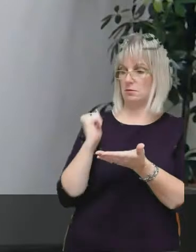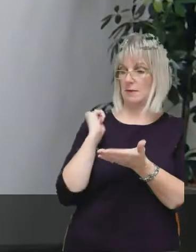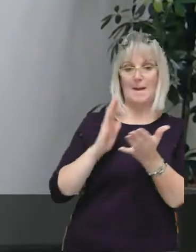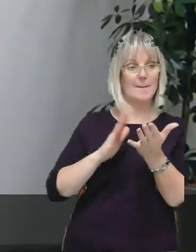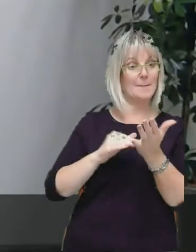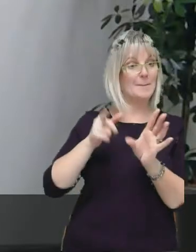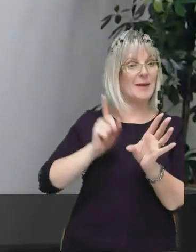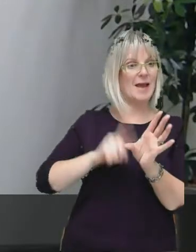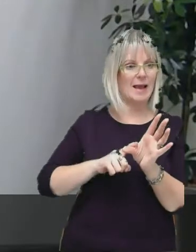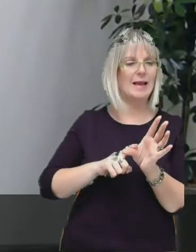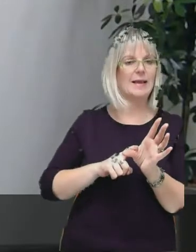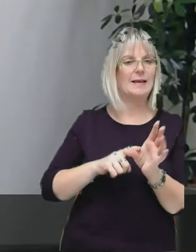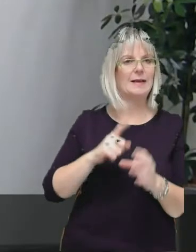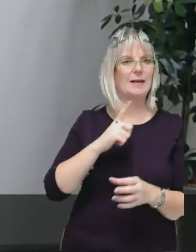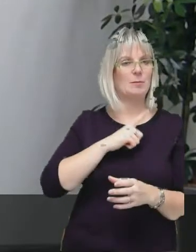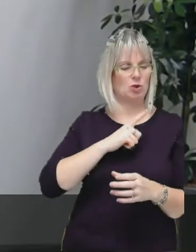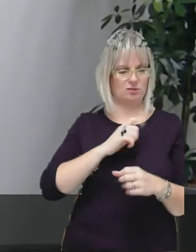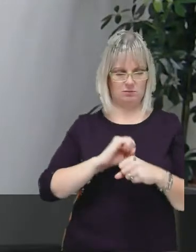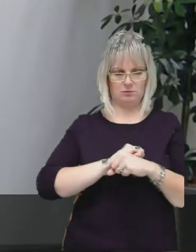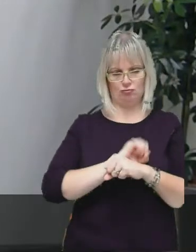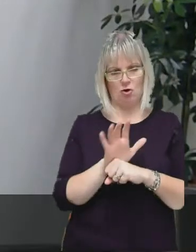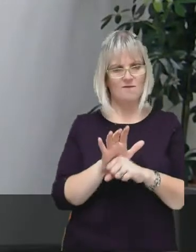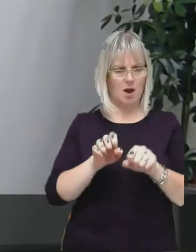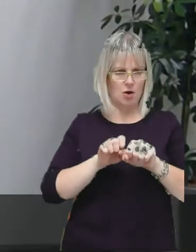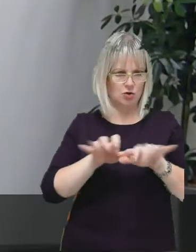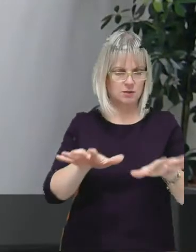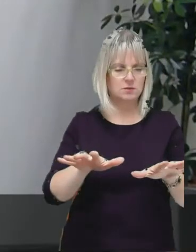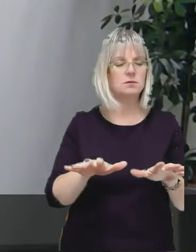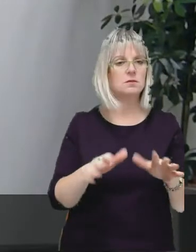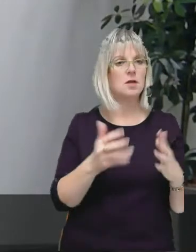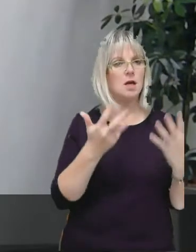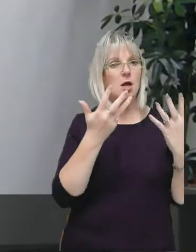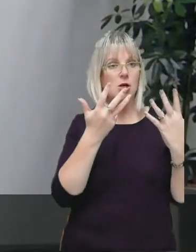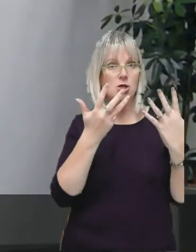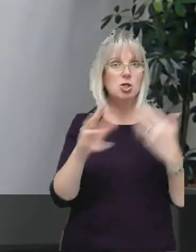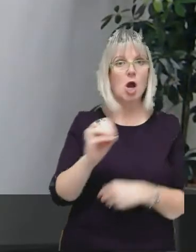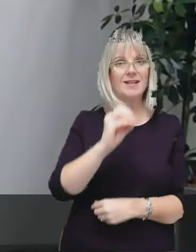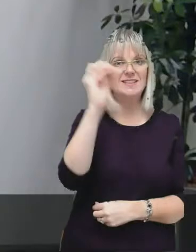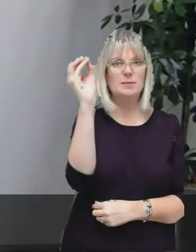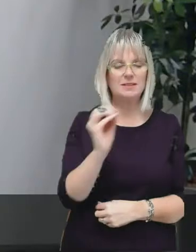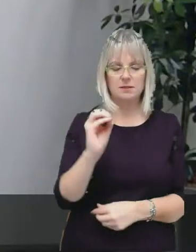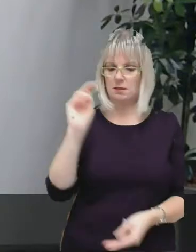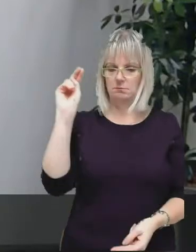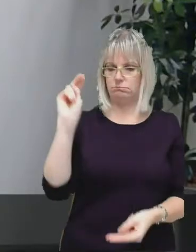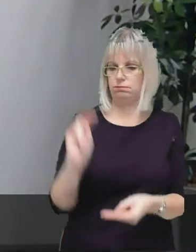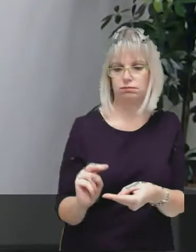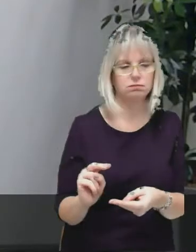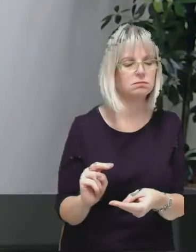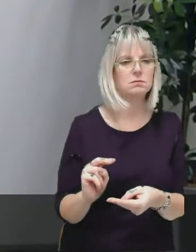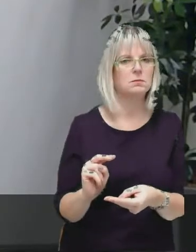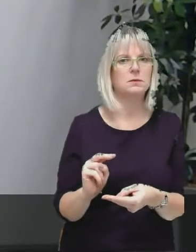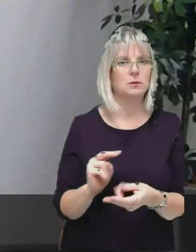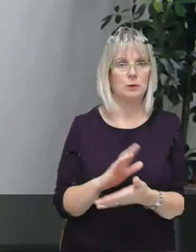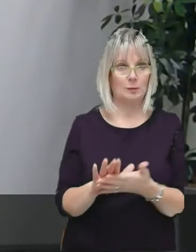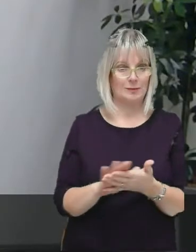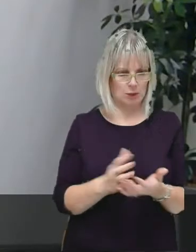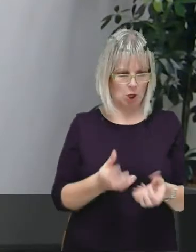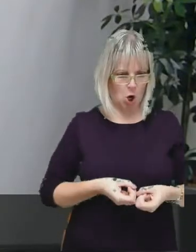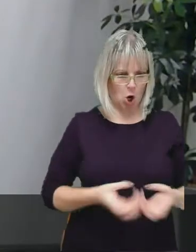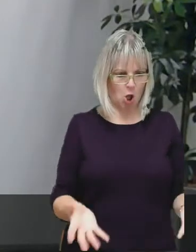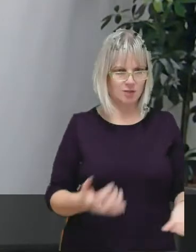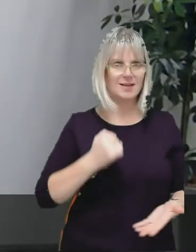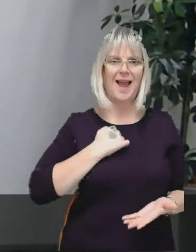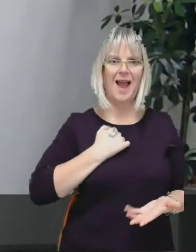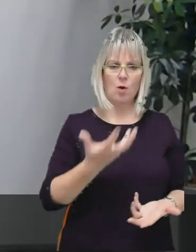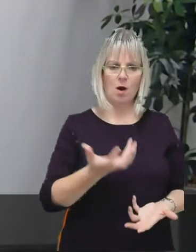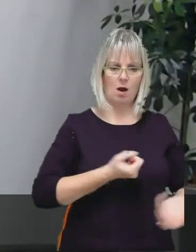than 90% of people not using the tube and buses who did before. So we lost a revenue stream that paid for our services. So we